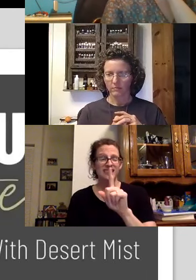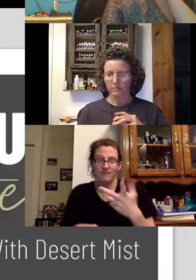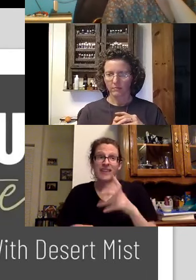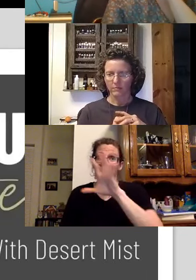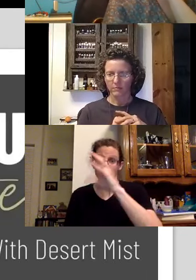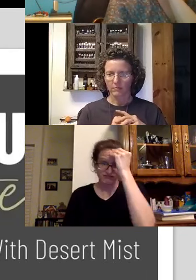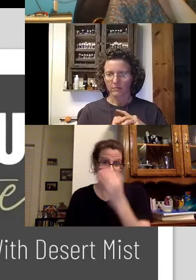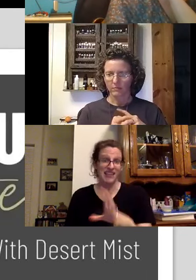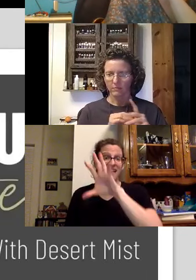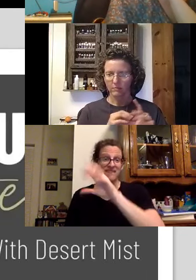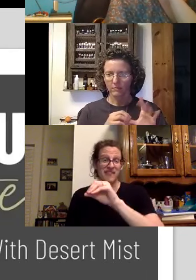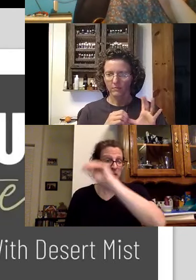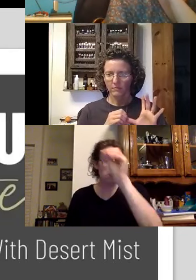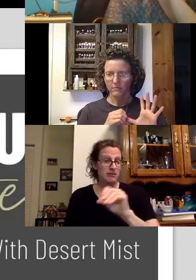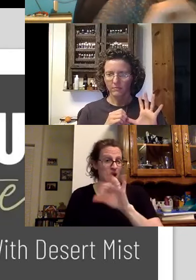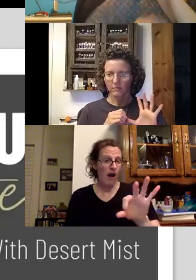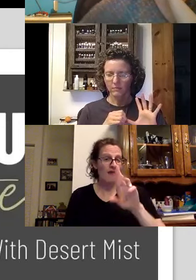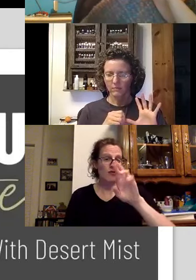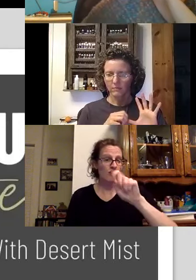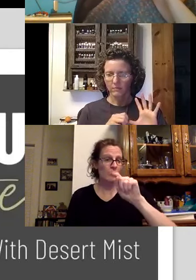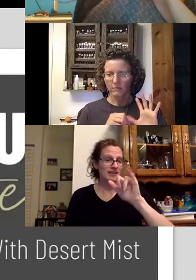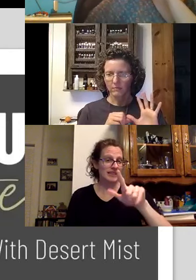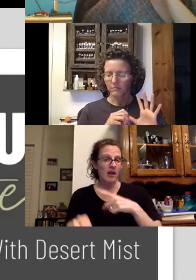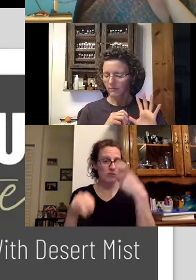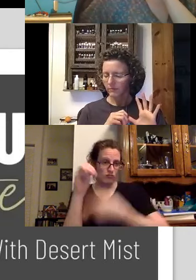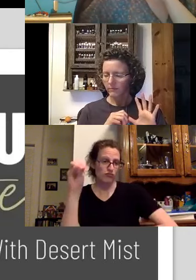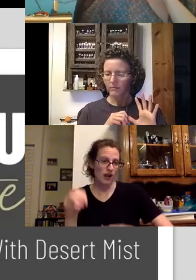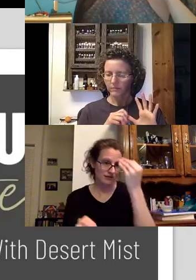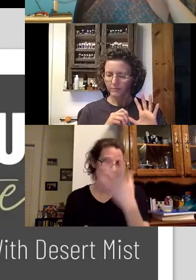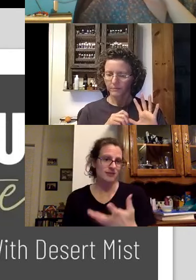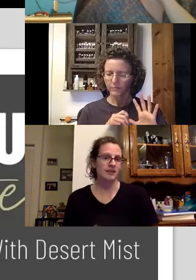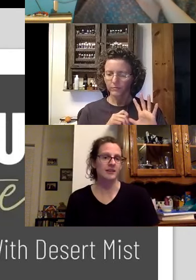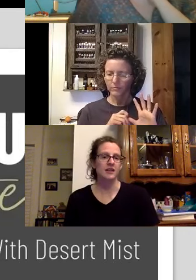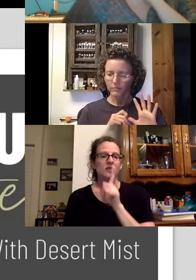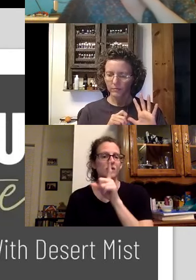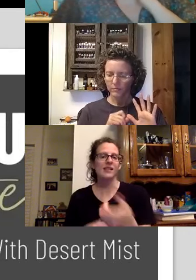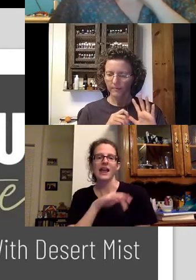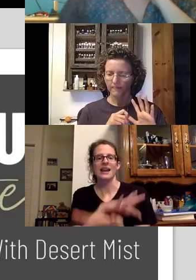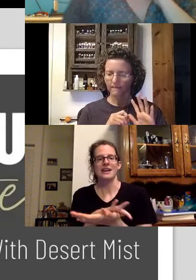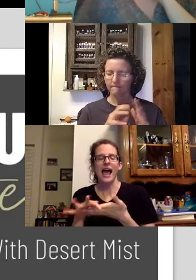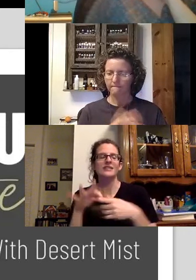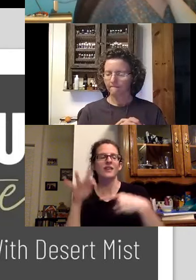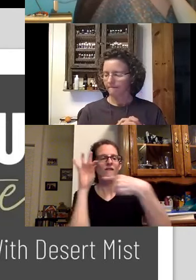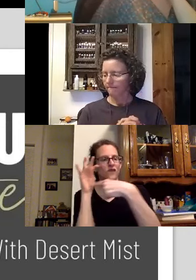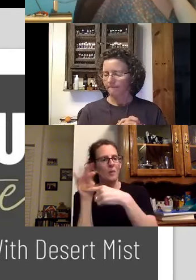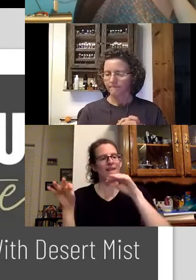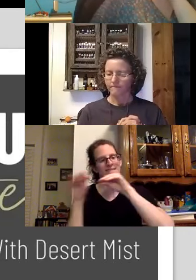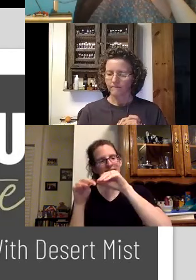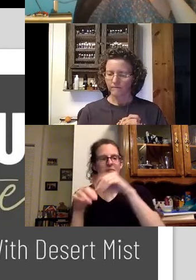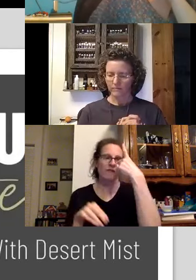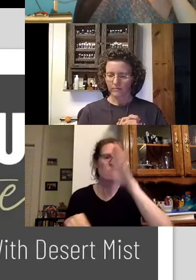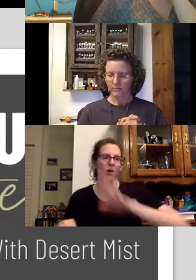50% off the retail value, and it's a nice affordable investment for your family,